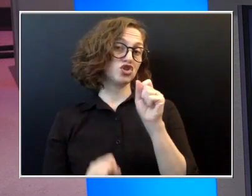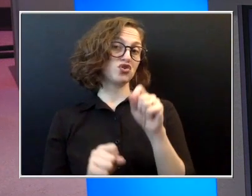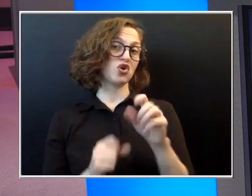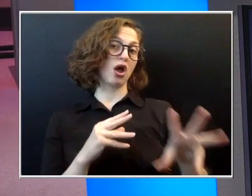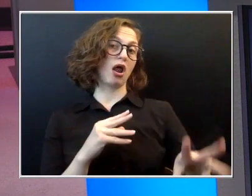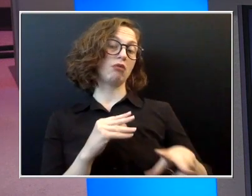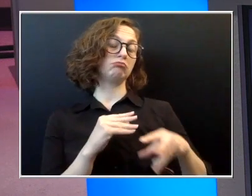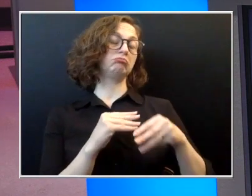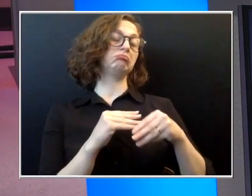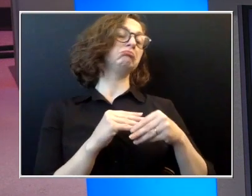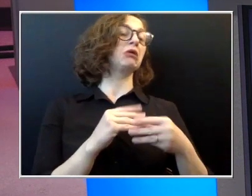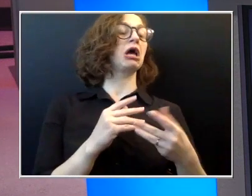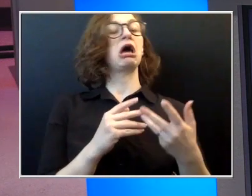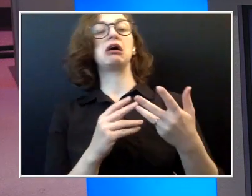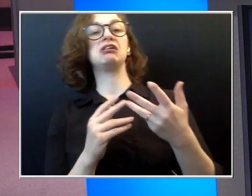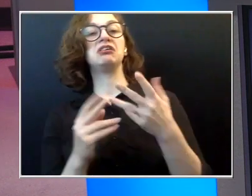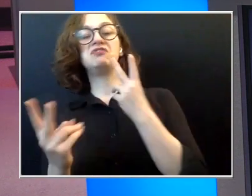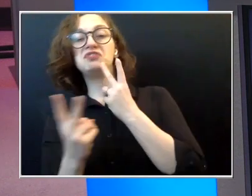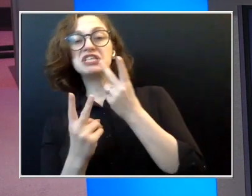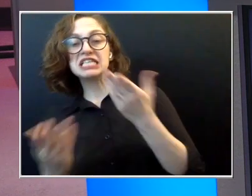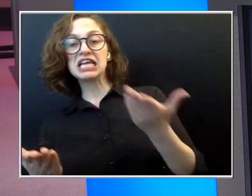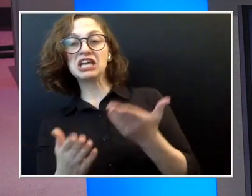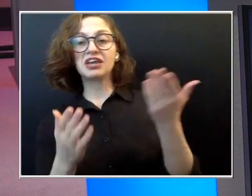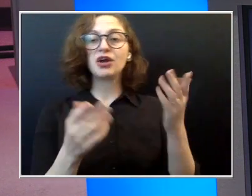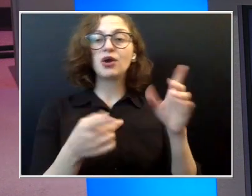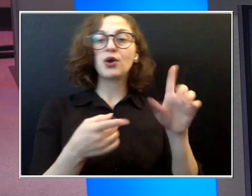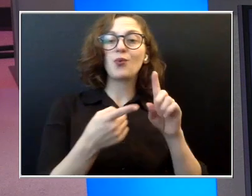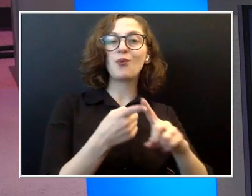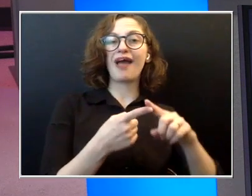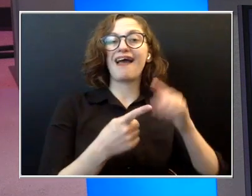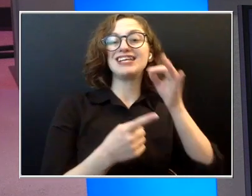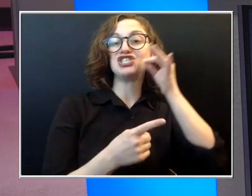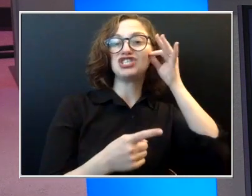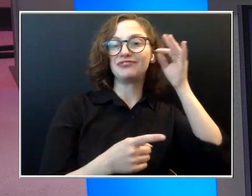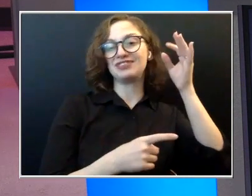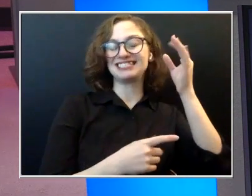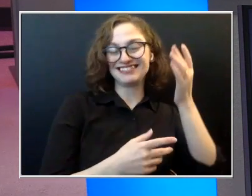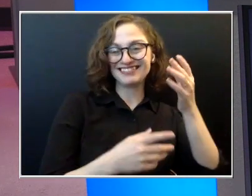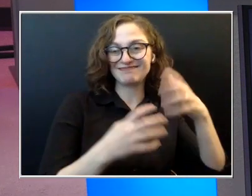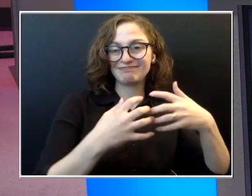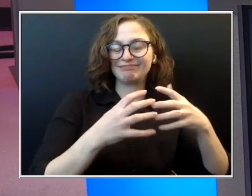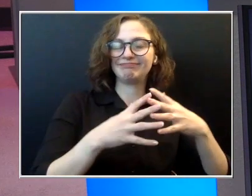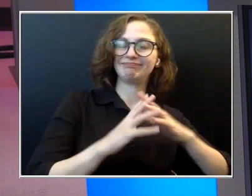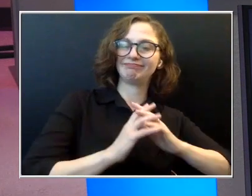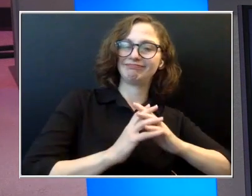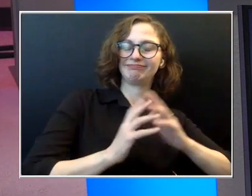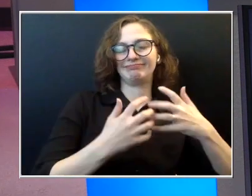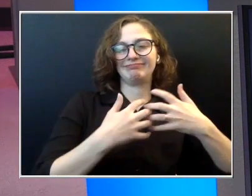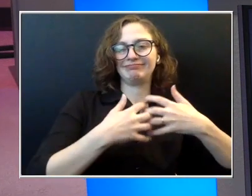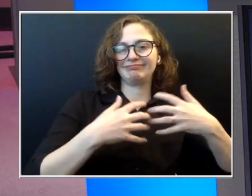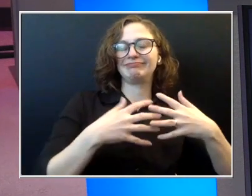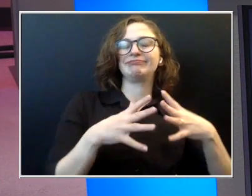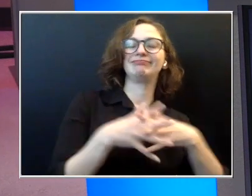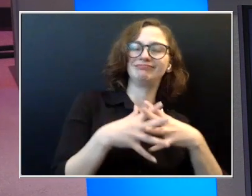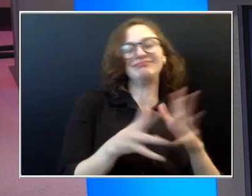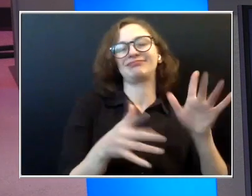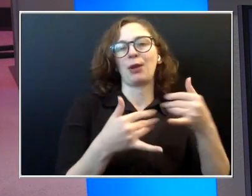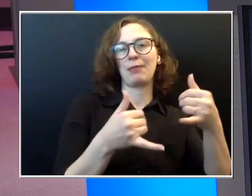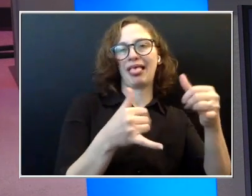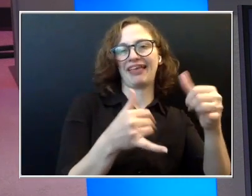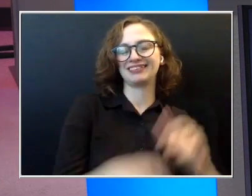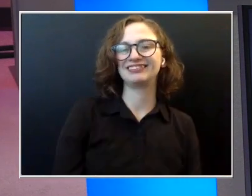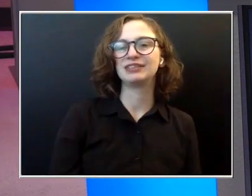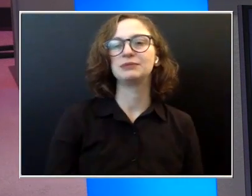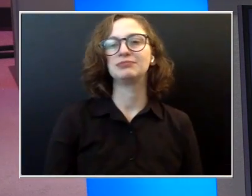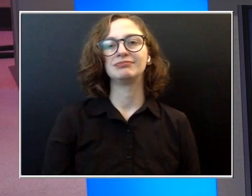Yeah, yeah. Just come for extra visits during football season. This is just a lovely conversation. You look